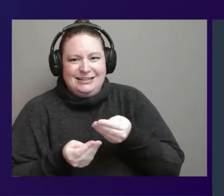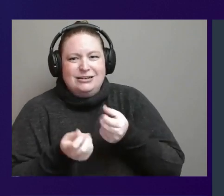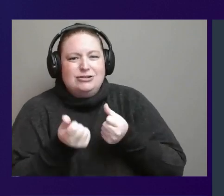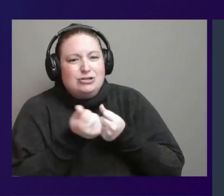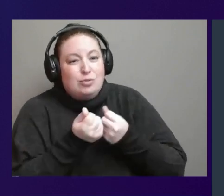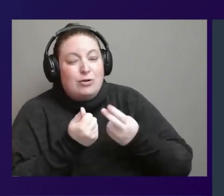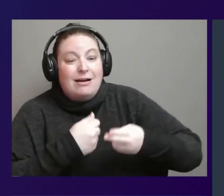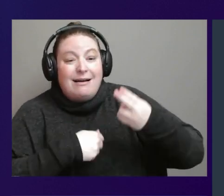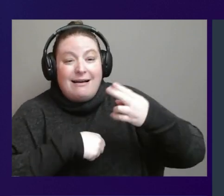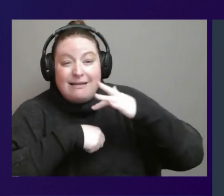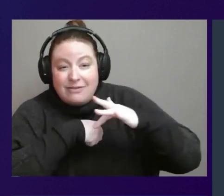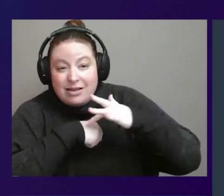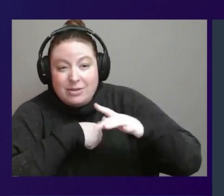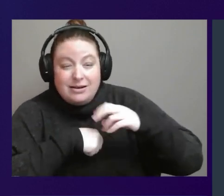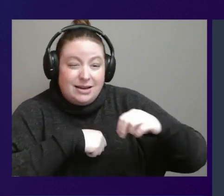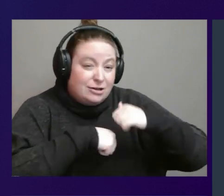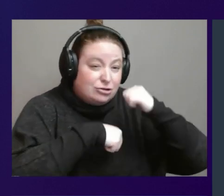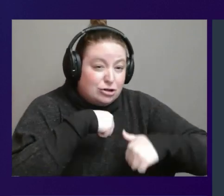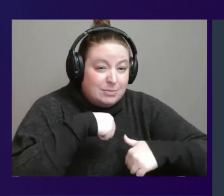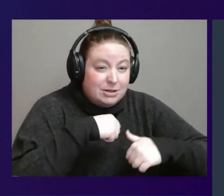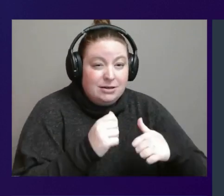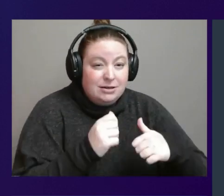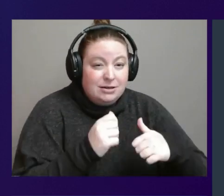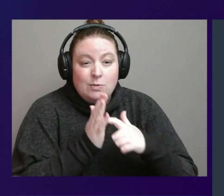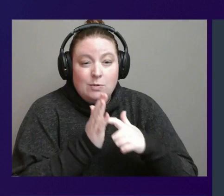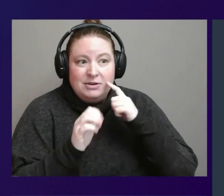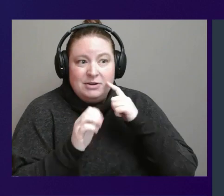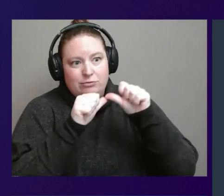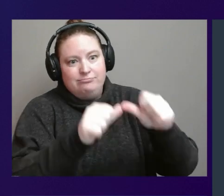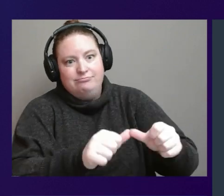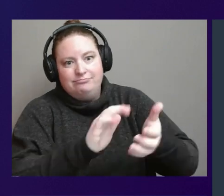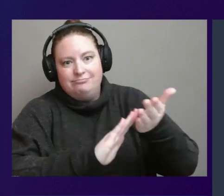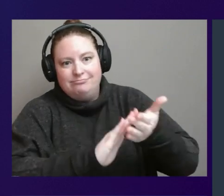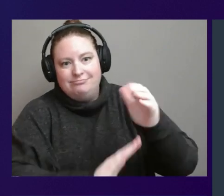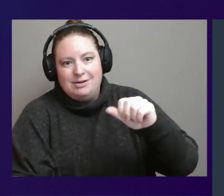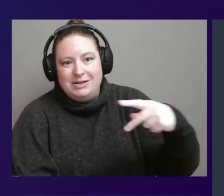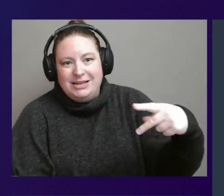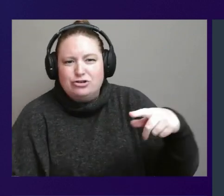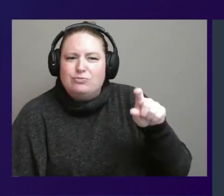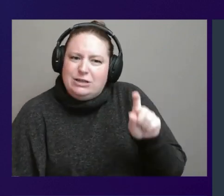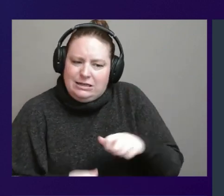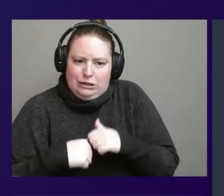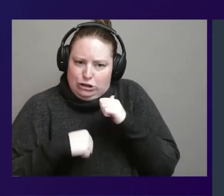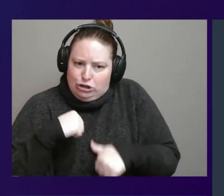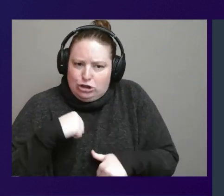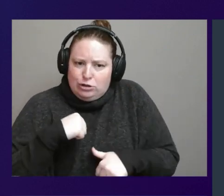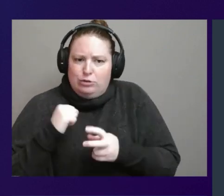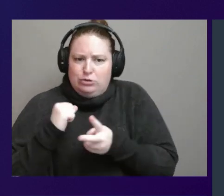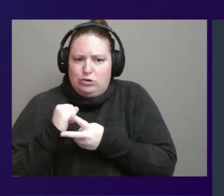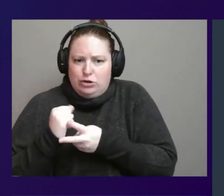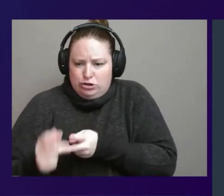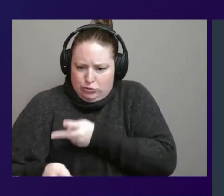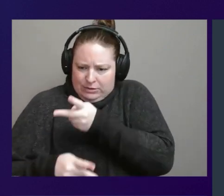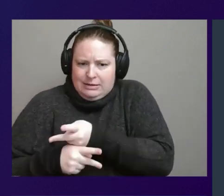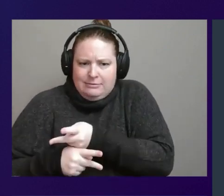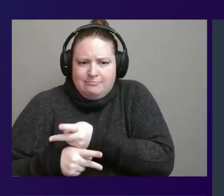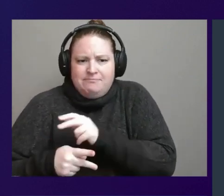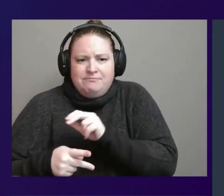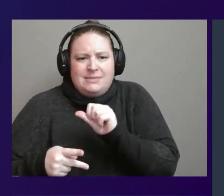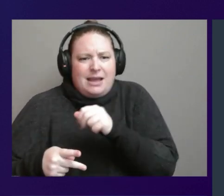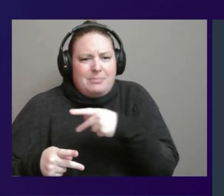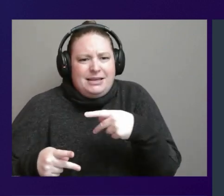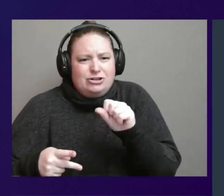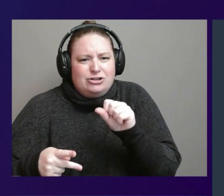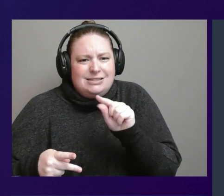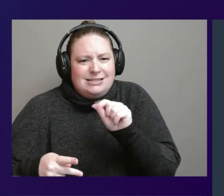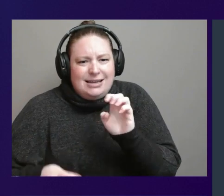and durability requirements for long-running application, we need durable storage to keep the application state. Also, architecting